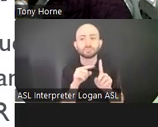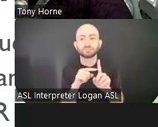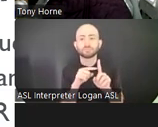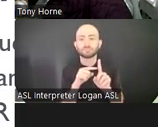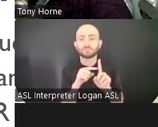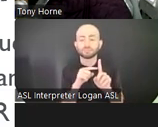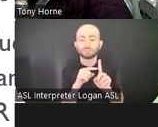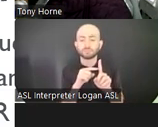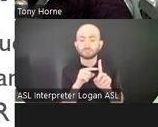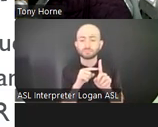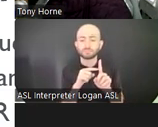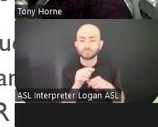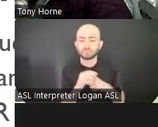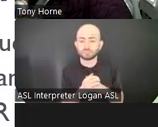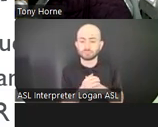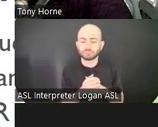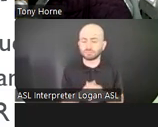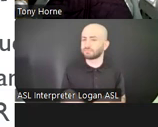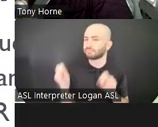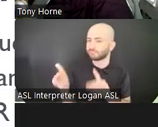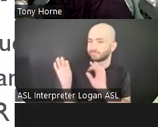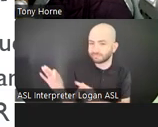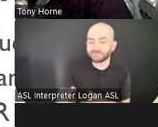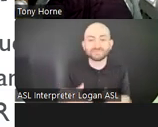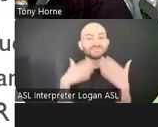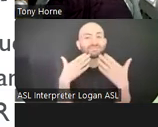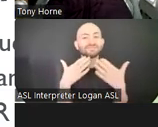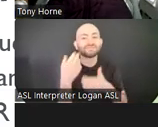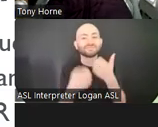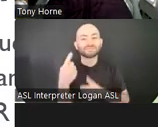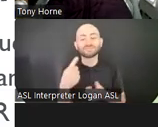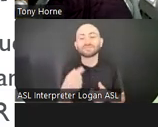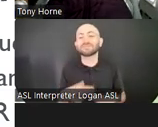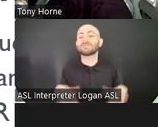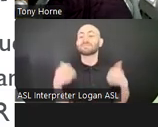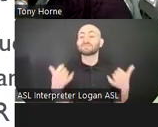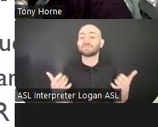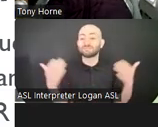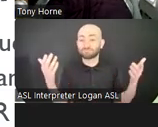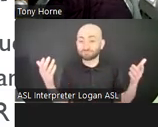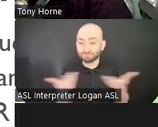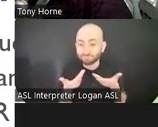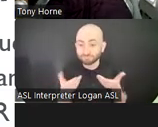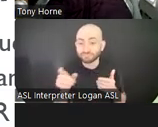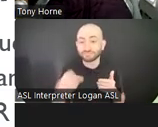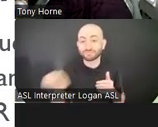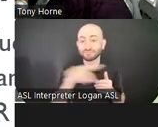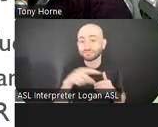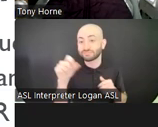okay um thank you everybody so this is an invitation to be part of a